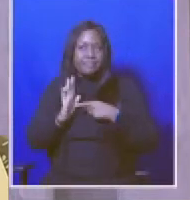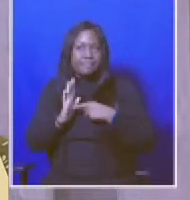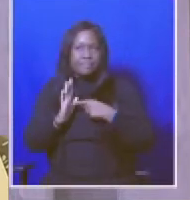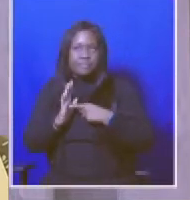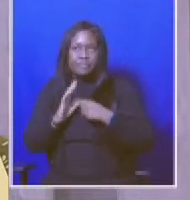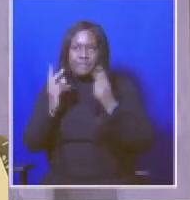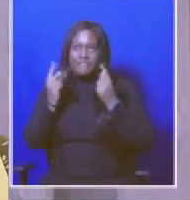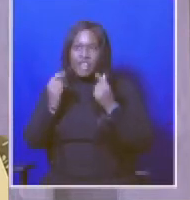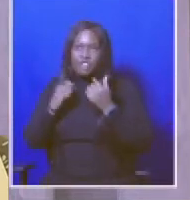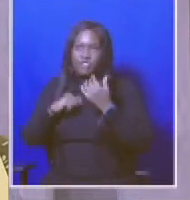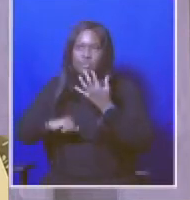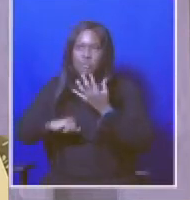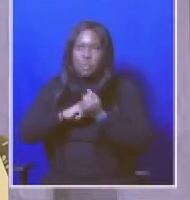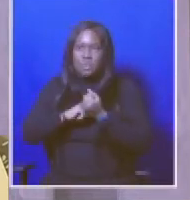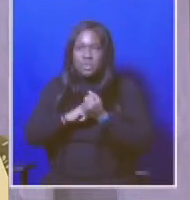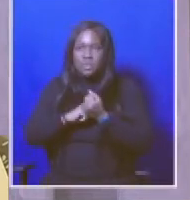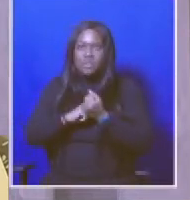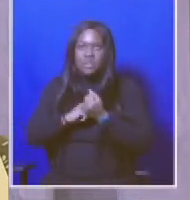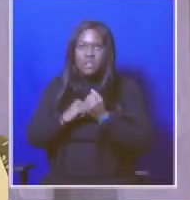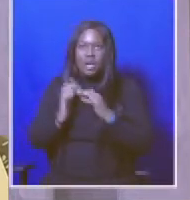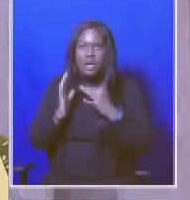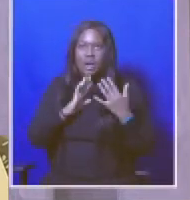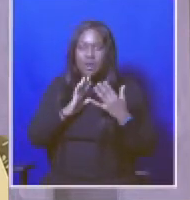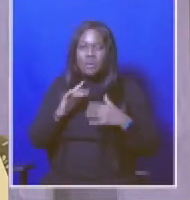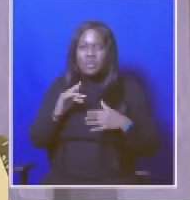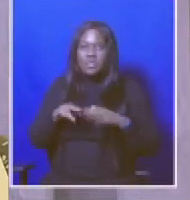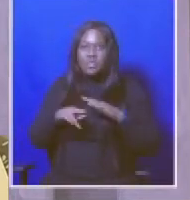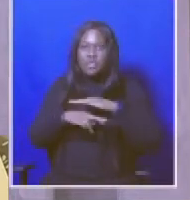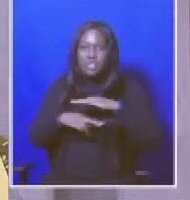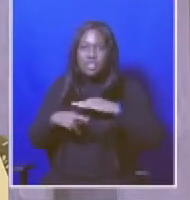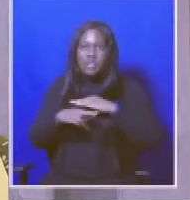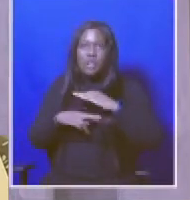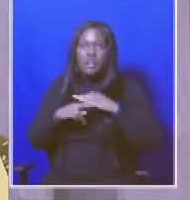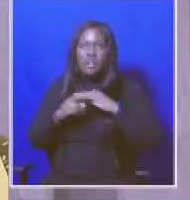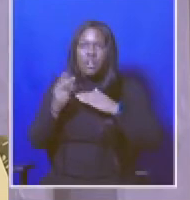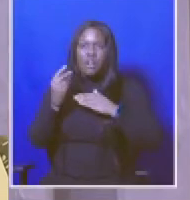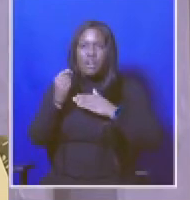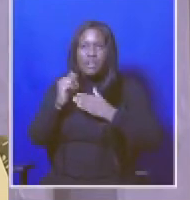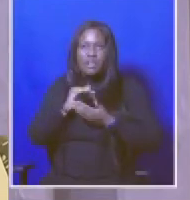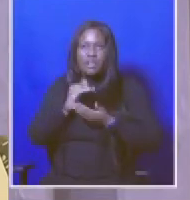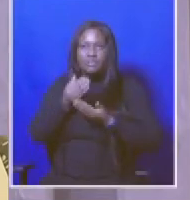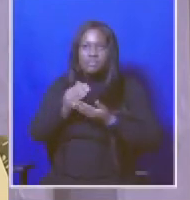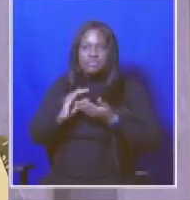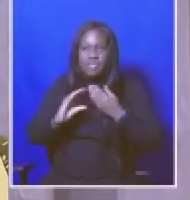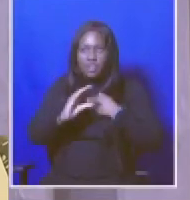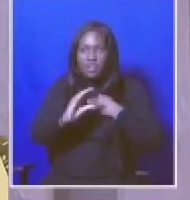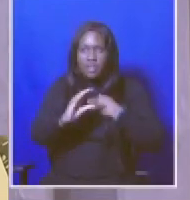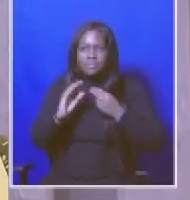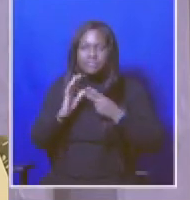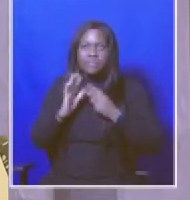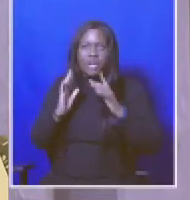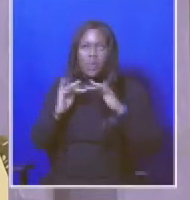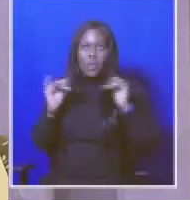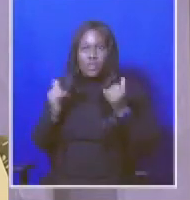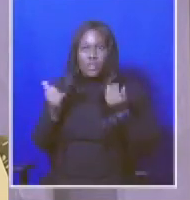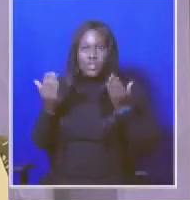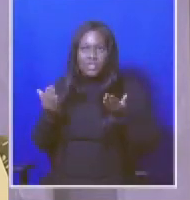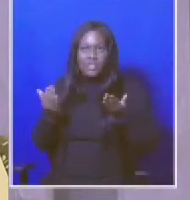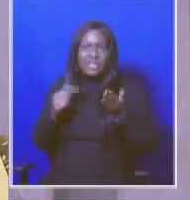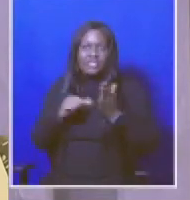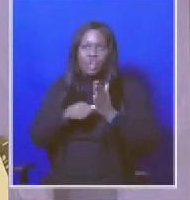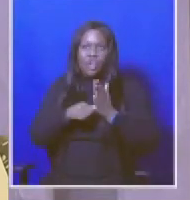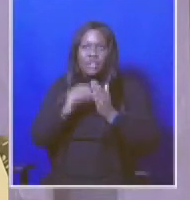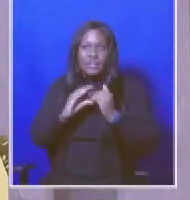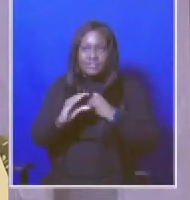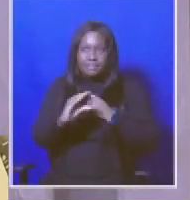financial support through the Regional Bulk Infrastructure Grant and Water Services Infrastructure Grant.